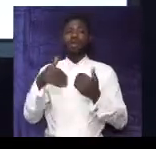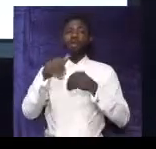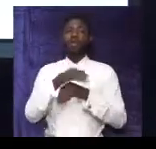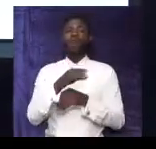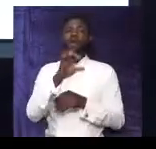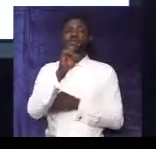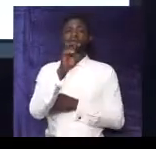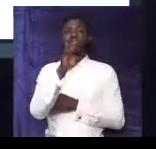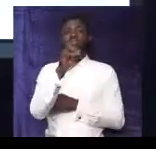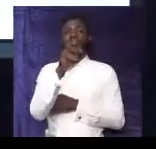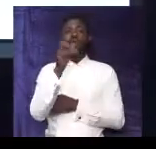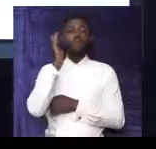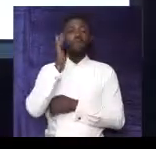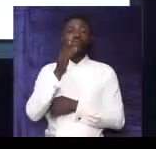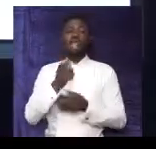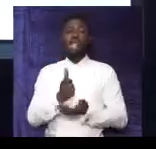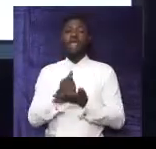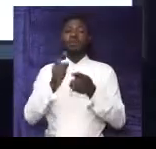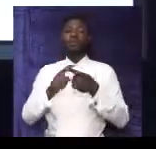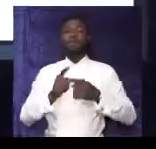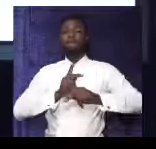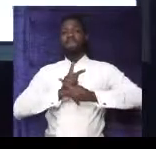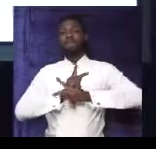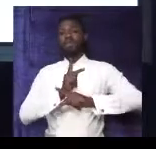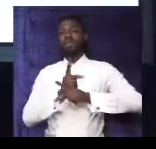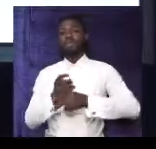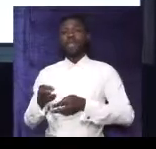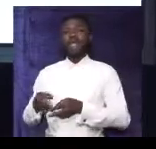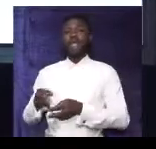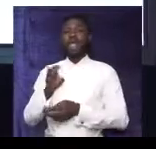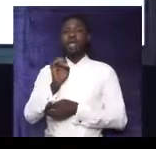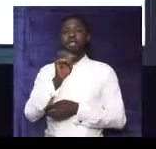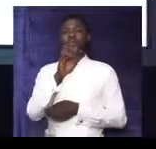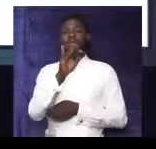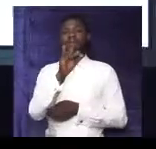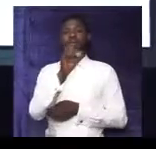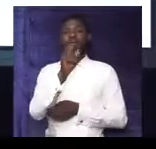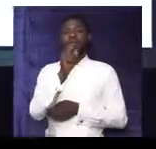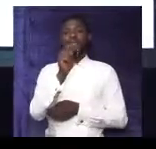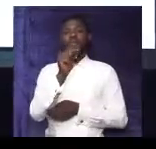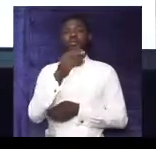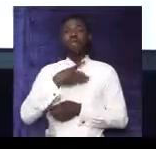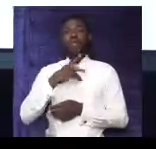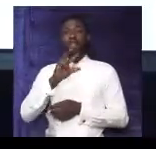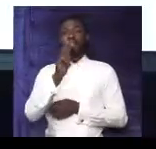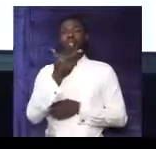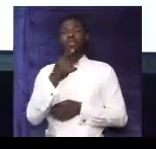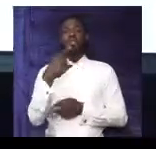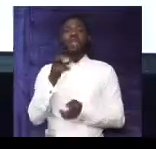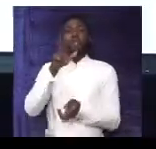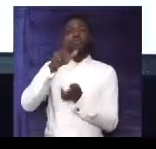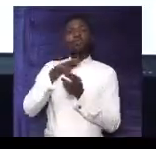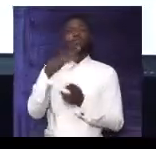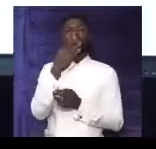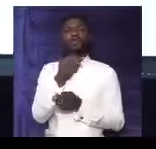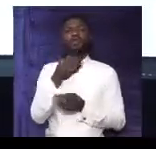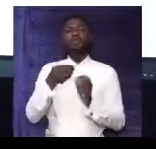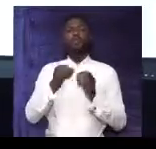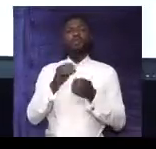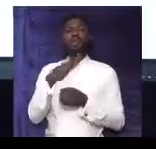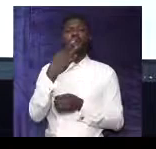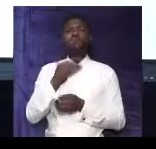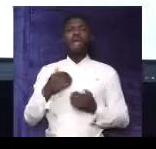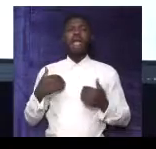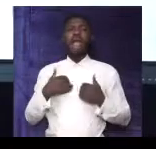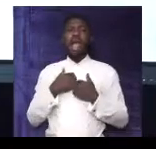cover crops will help us to prevent erosion and some other disaster. And the third one is reduction of the number of animals